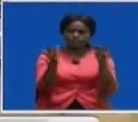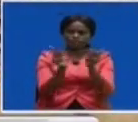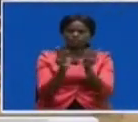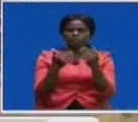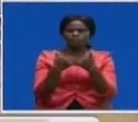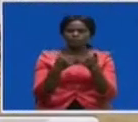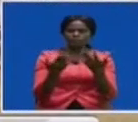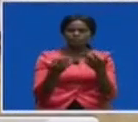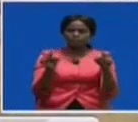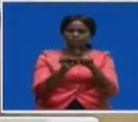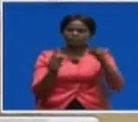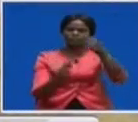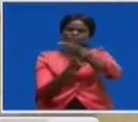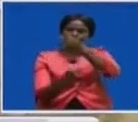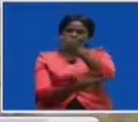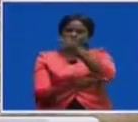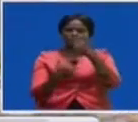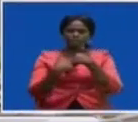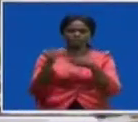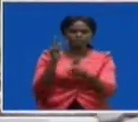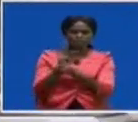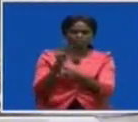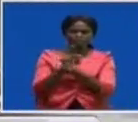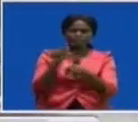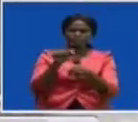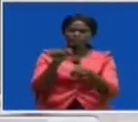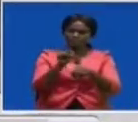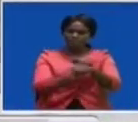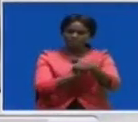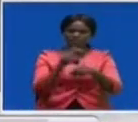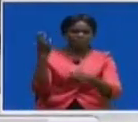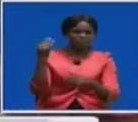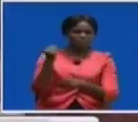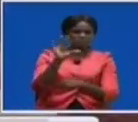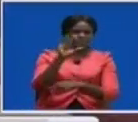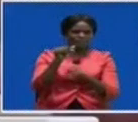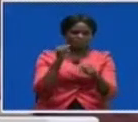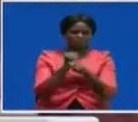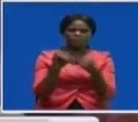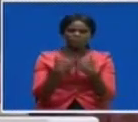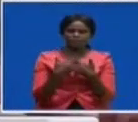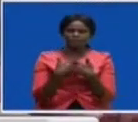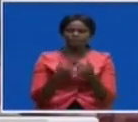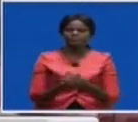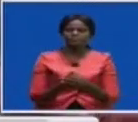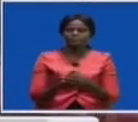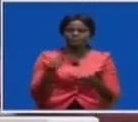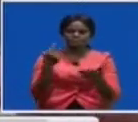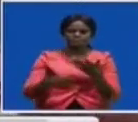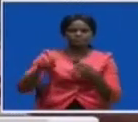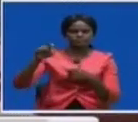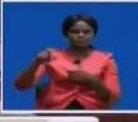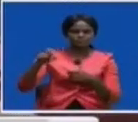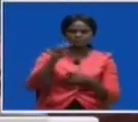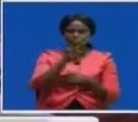components of a belly bridge have been lying idle for the last 9 years. We need to make a move. What is required in Western